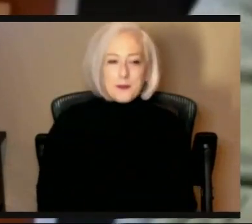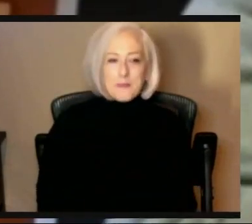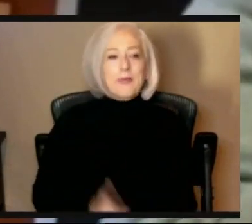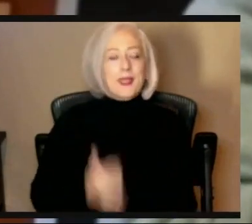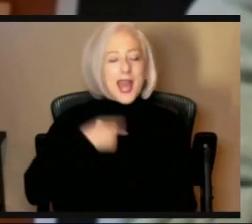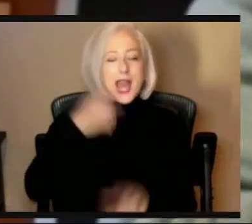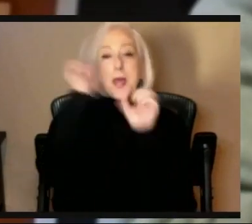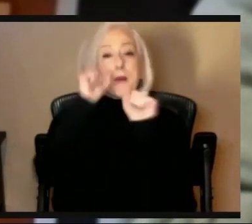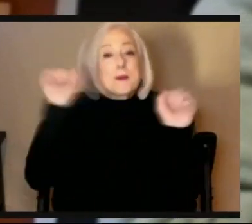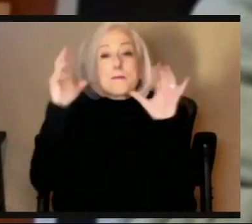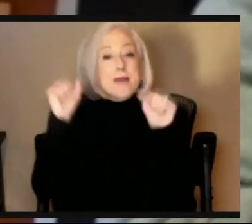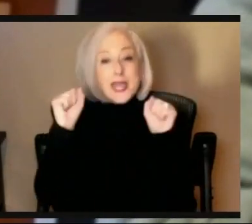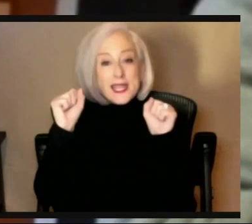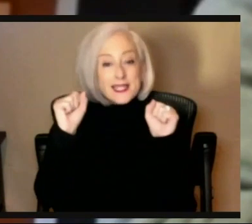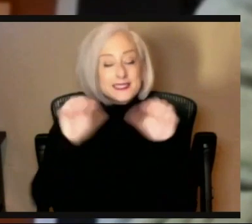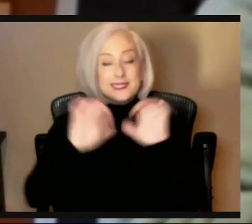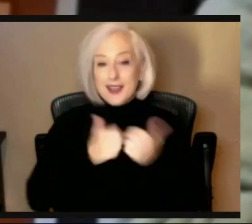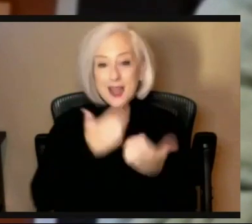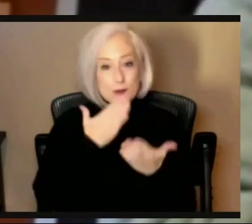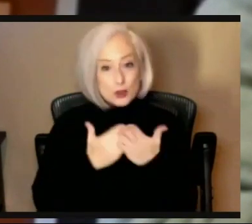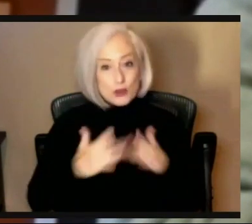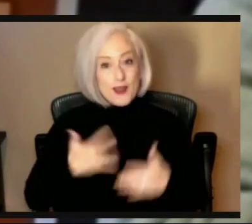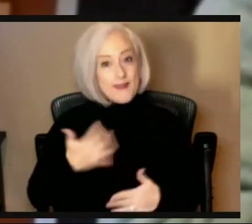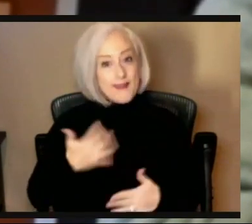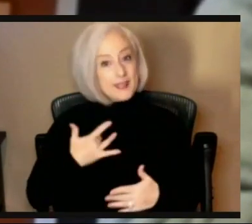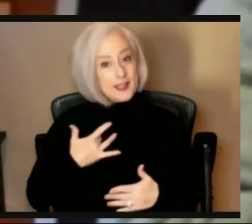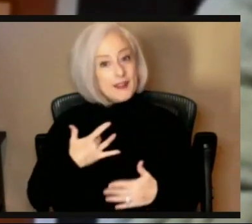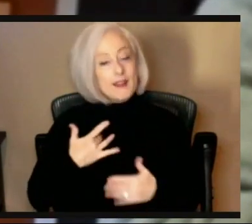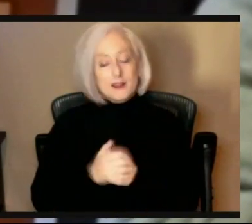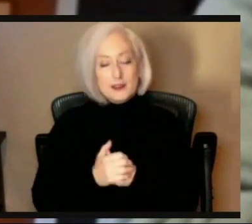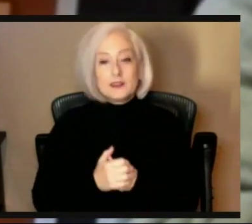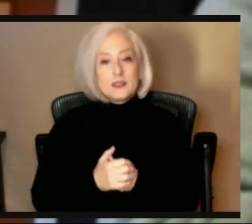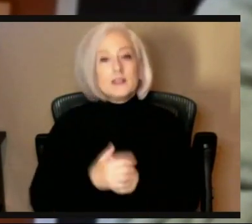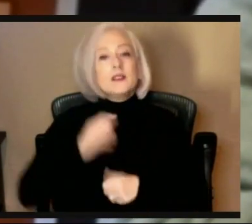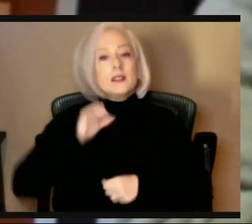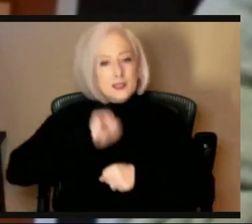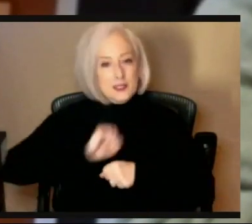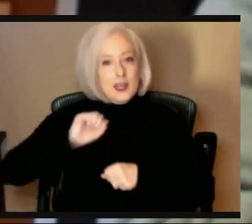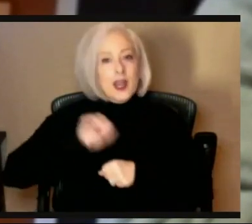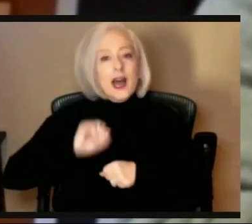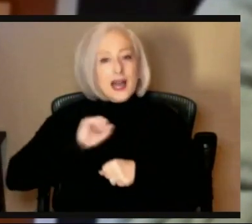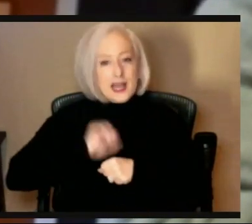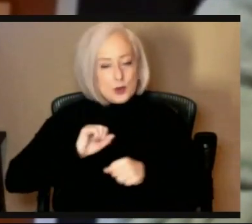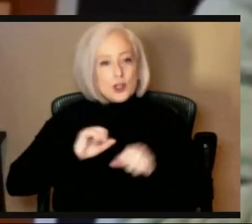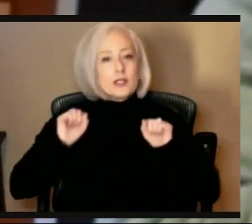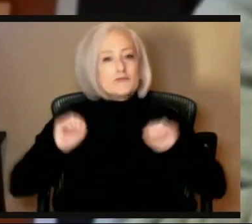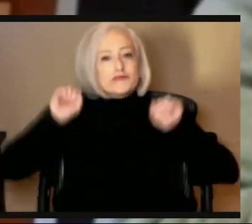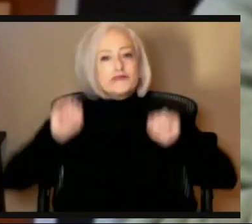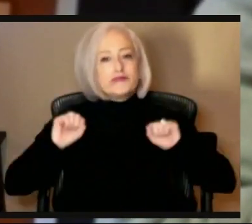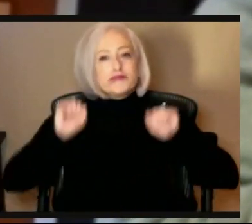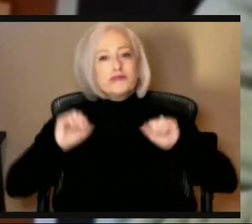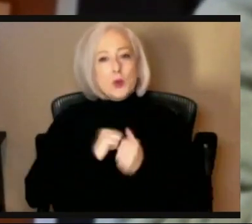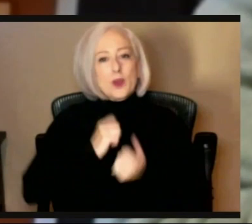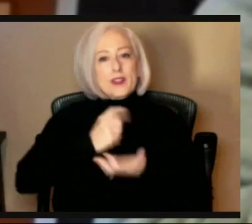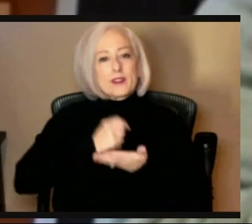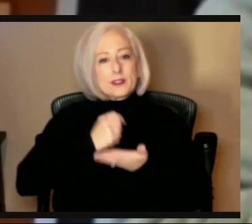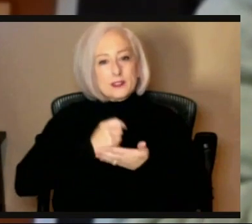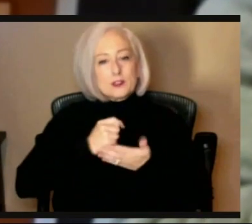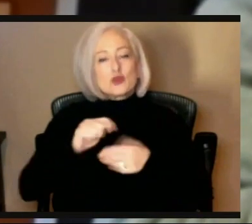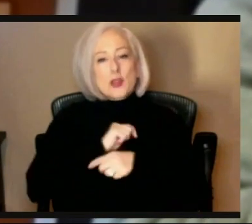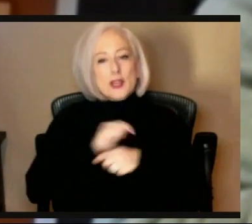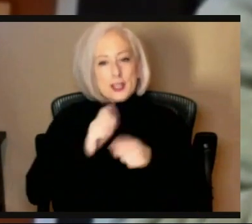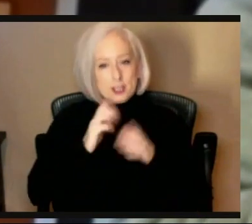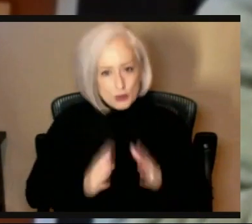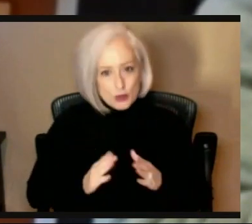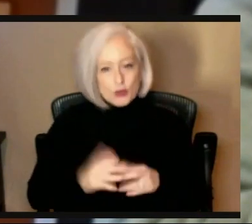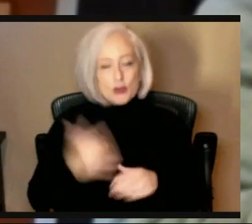amazed at how good I feel. I'm working out with a trainer 3 days a week for an hour at a time. And the days